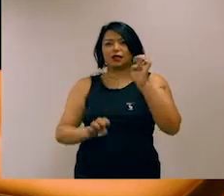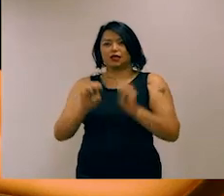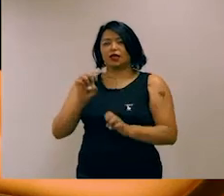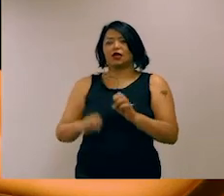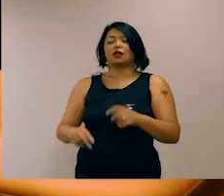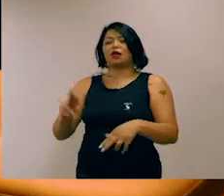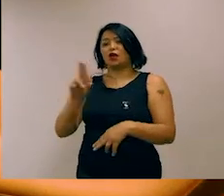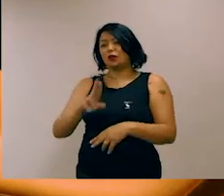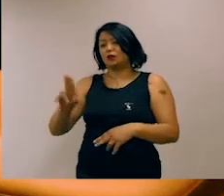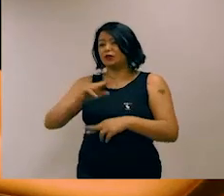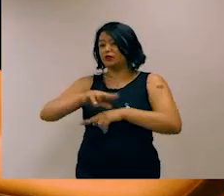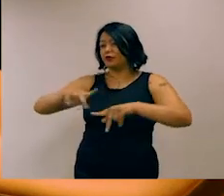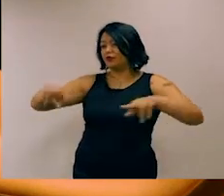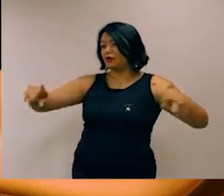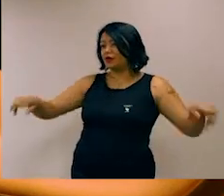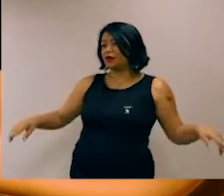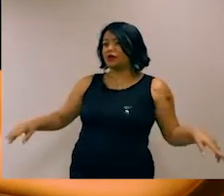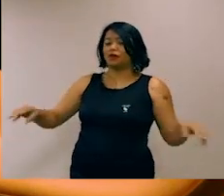an RCT.